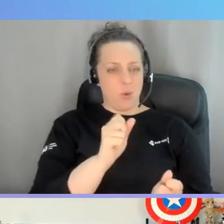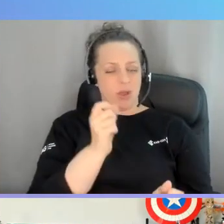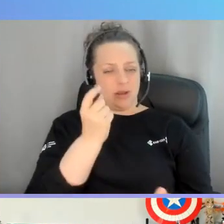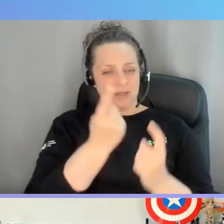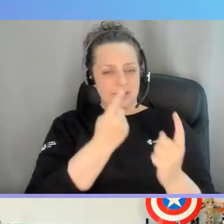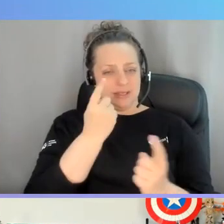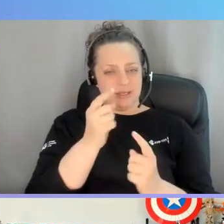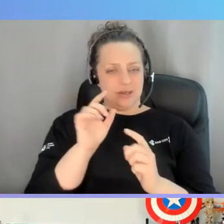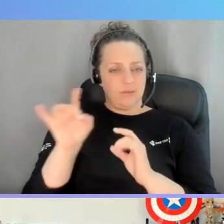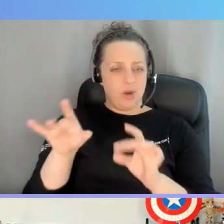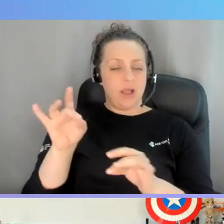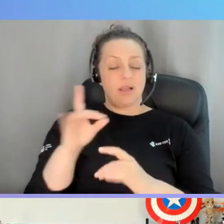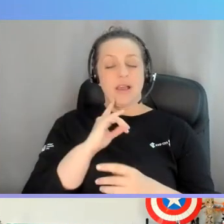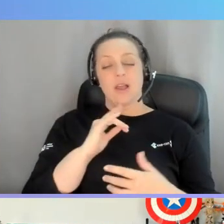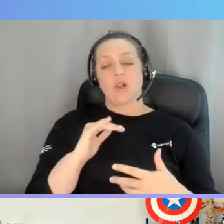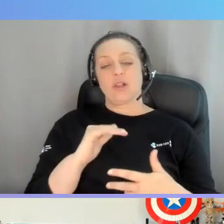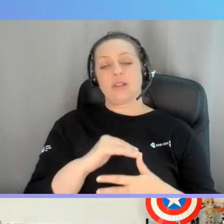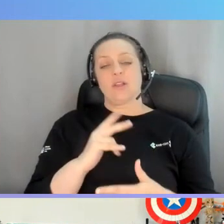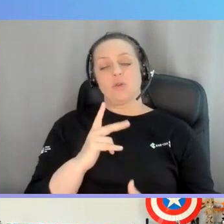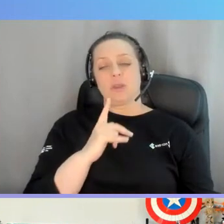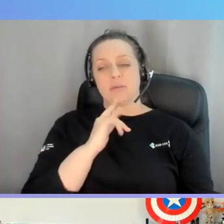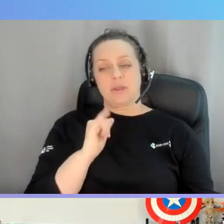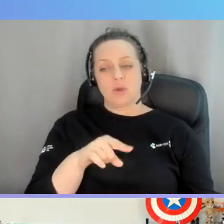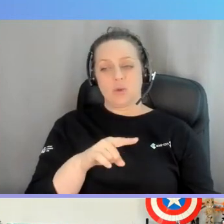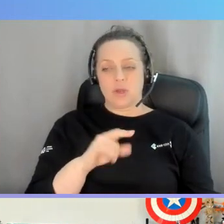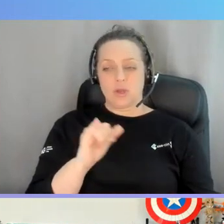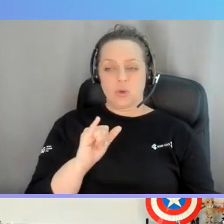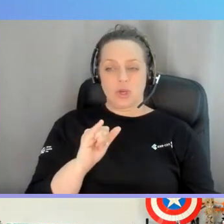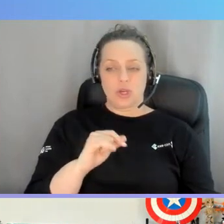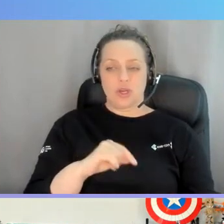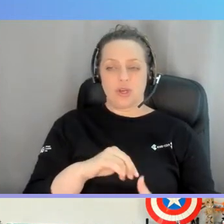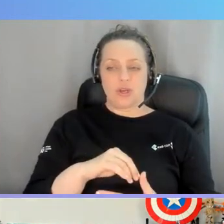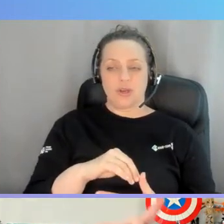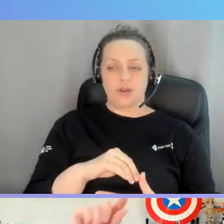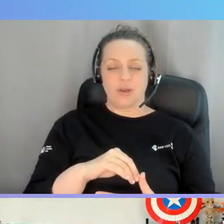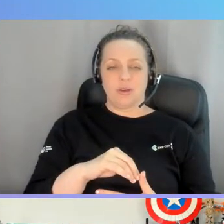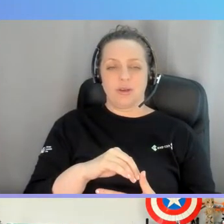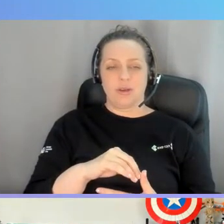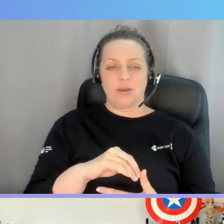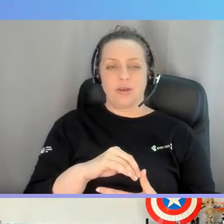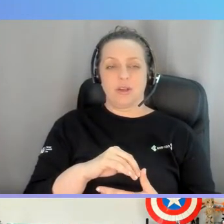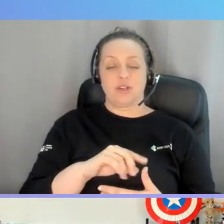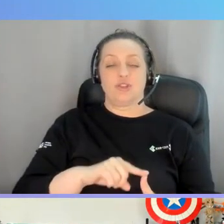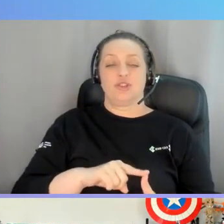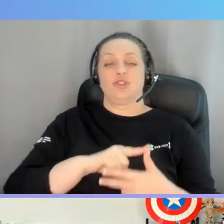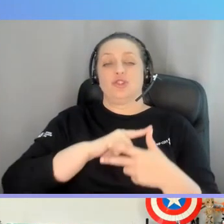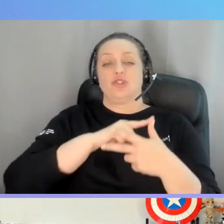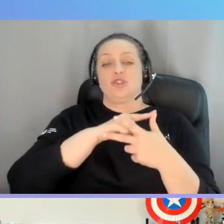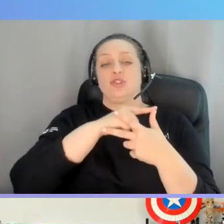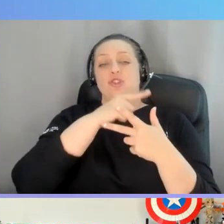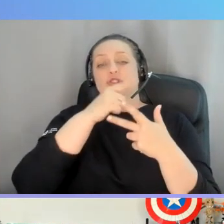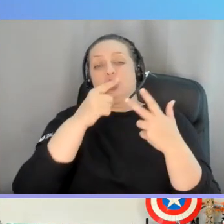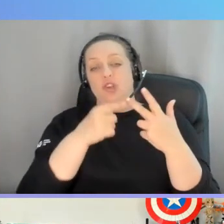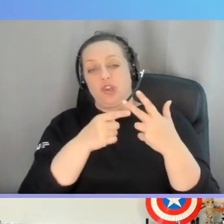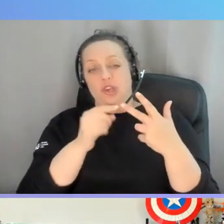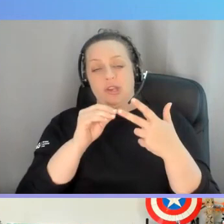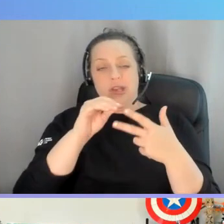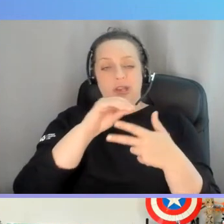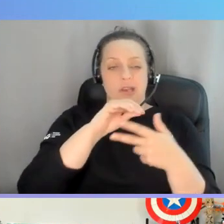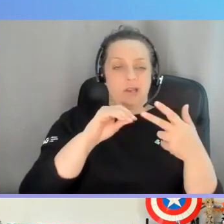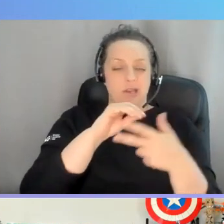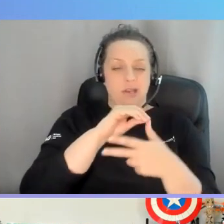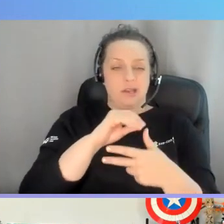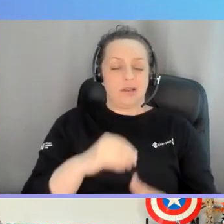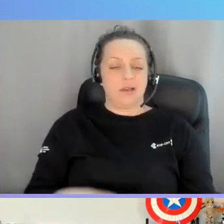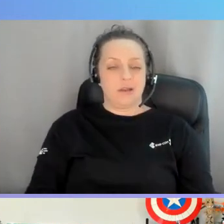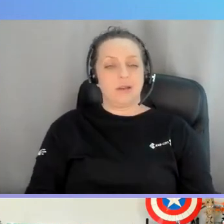these are tier 3, sometimes these become where you start, right? You kind of work up the little tiers here, because